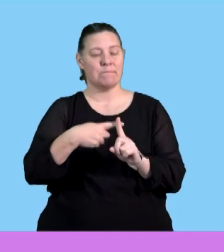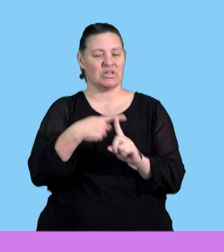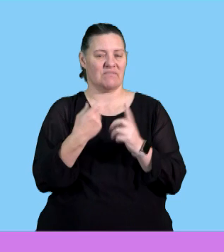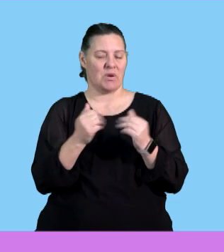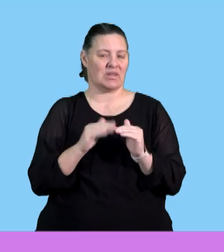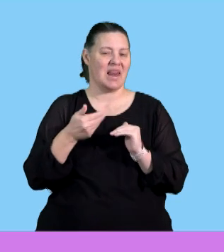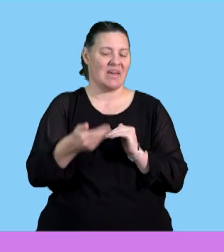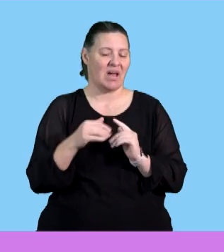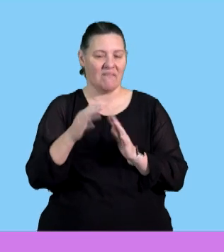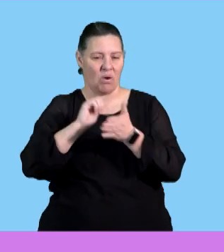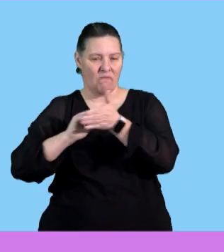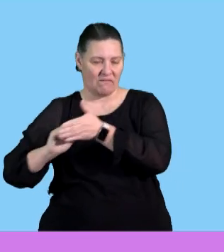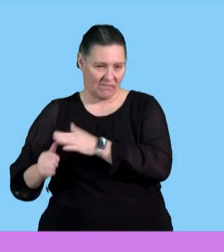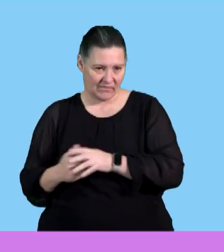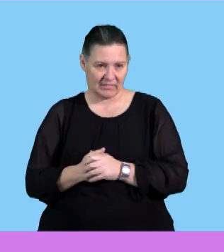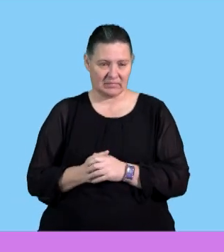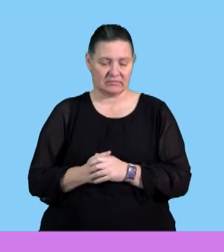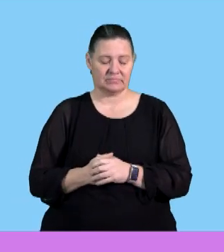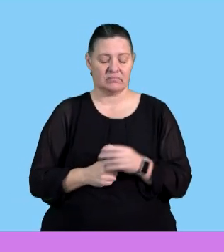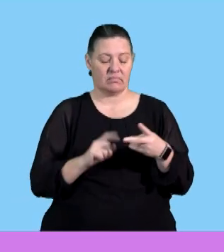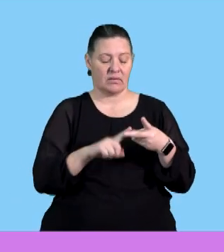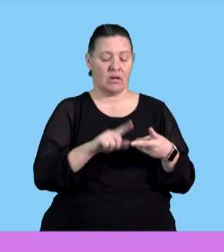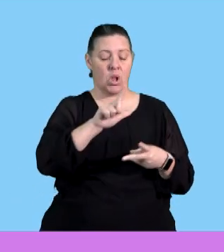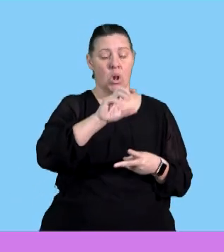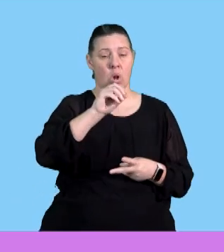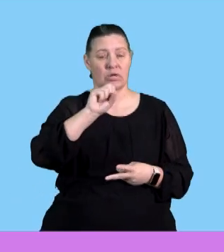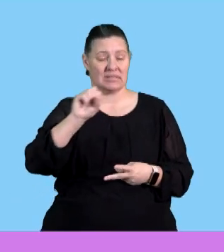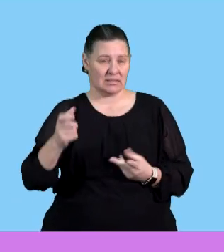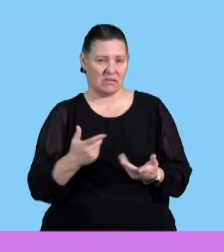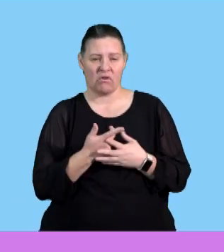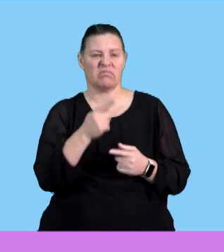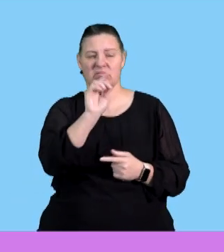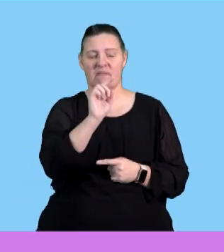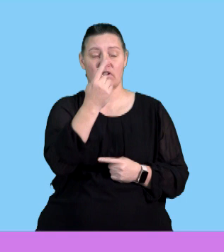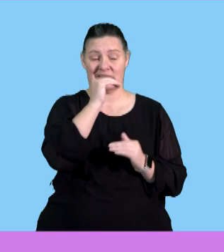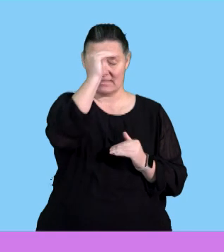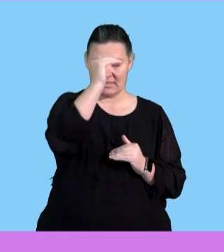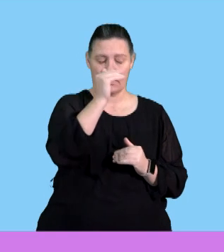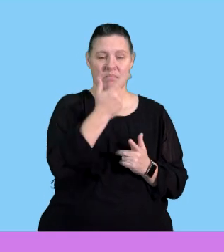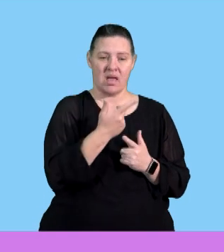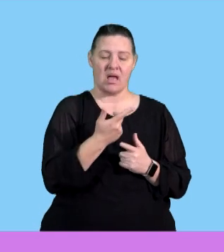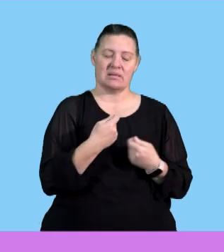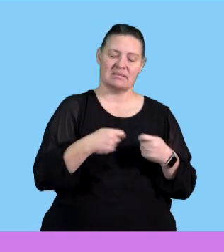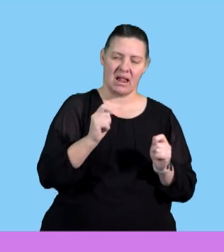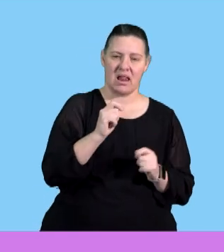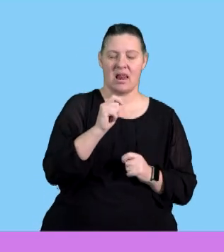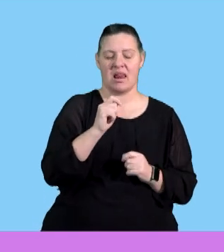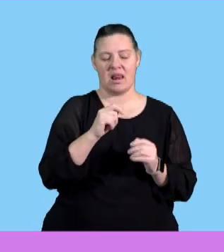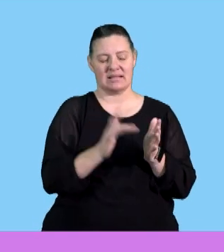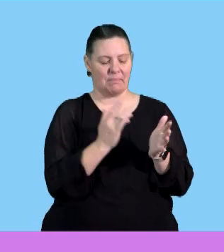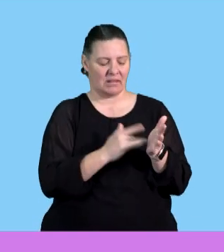positive amount left after subtracting expenses from income. For example, I sold my tablet